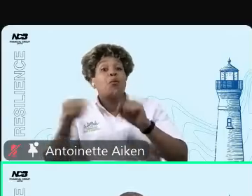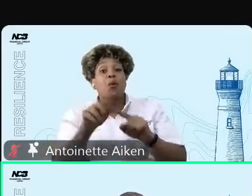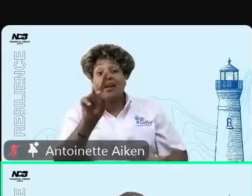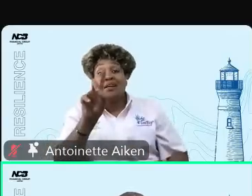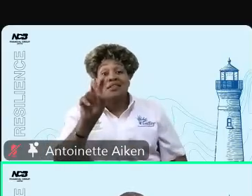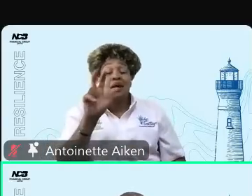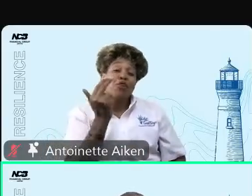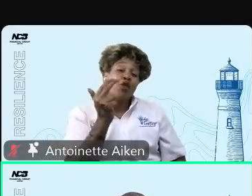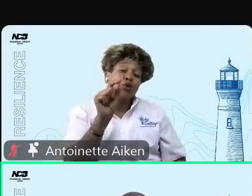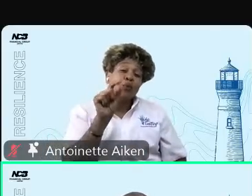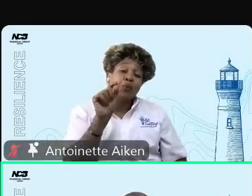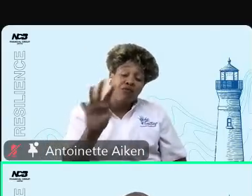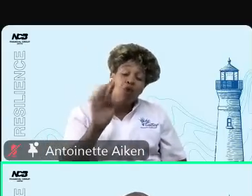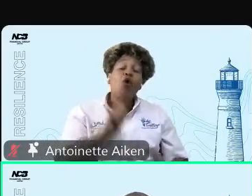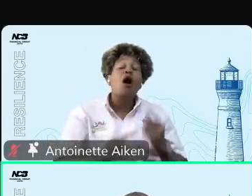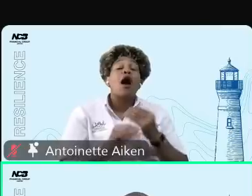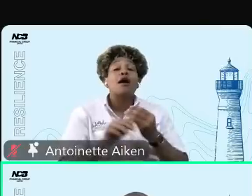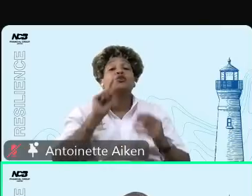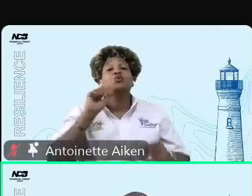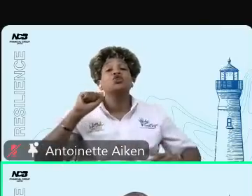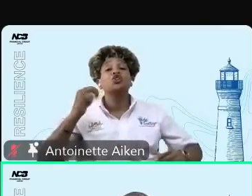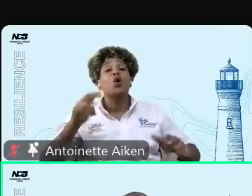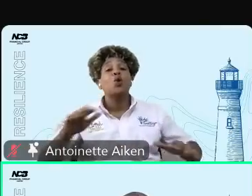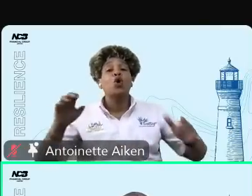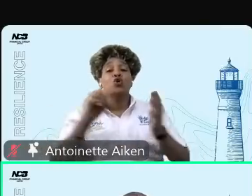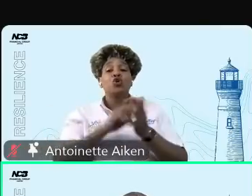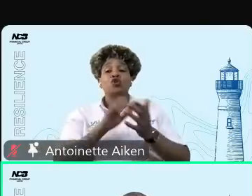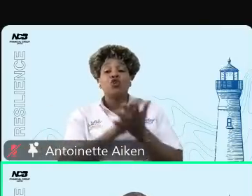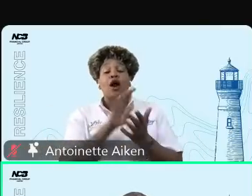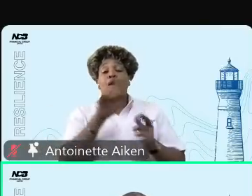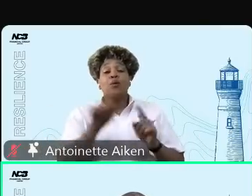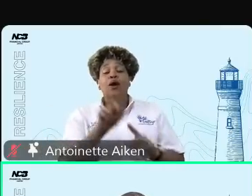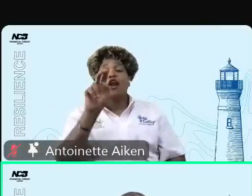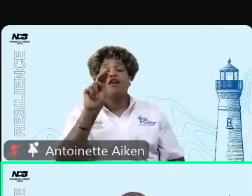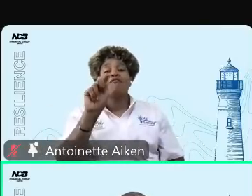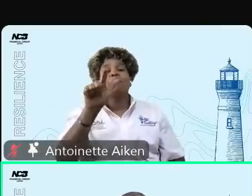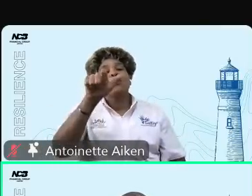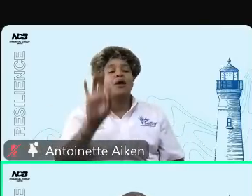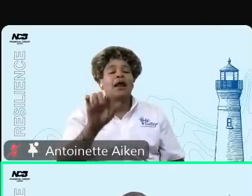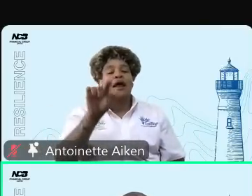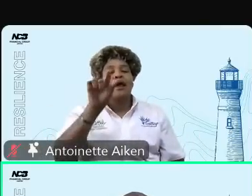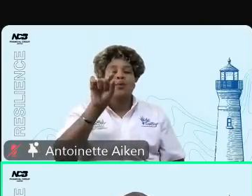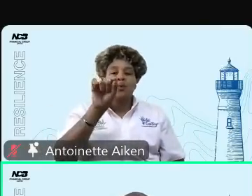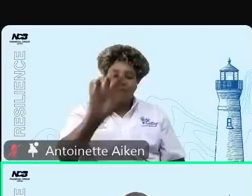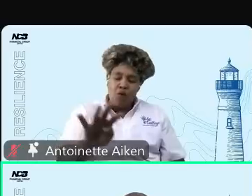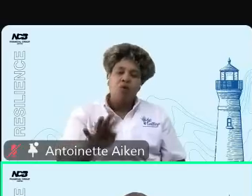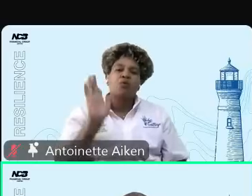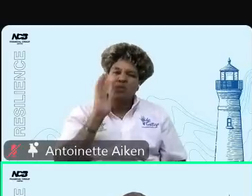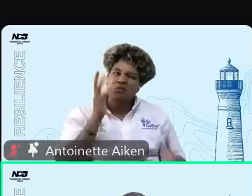13, 2024, to shareholders on record as at November 29, 2024.